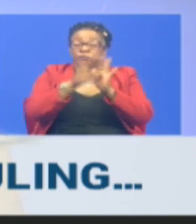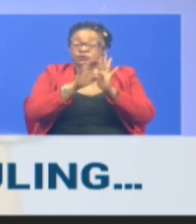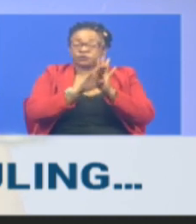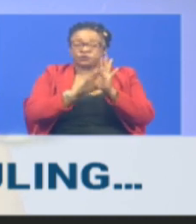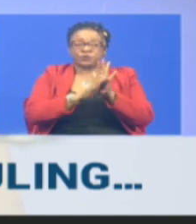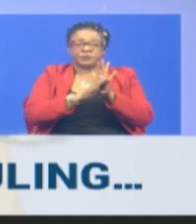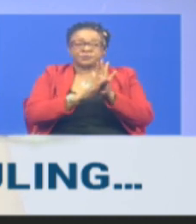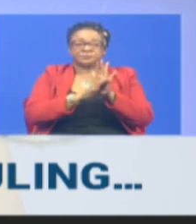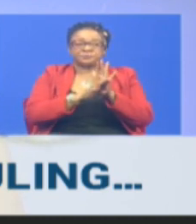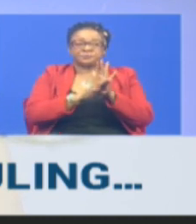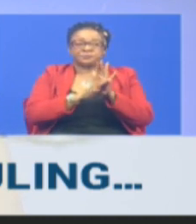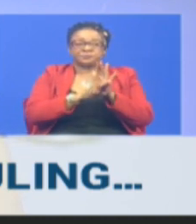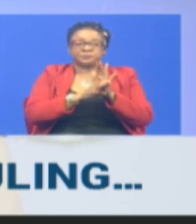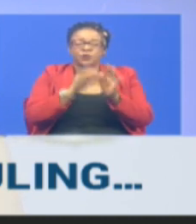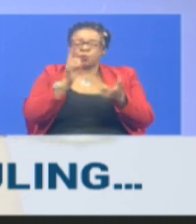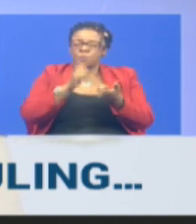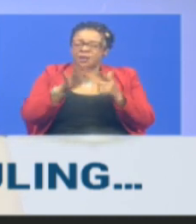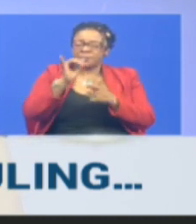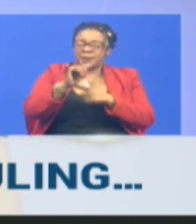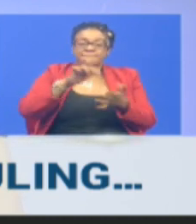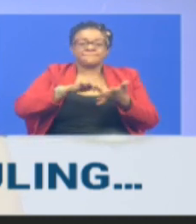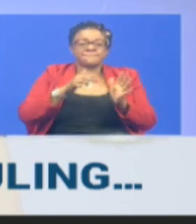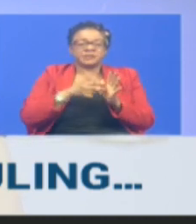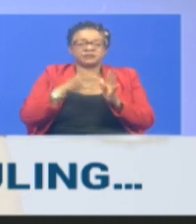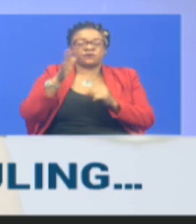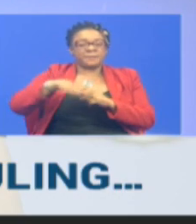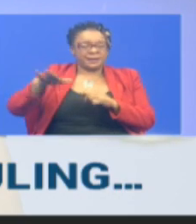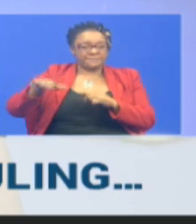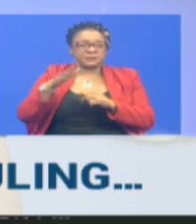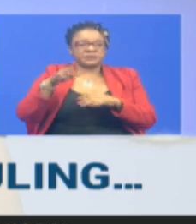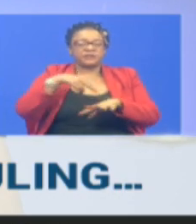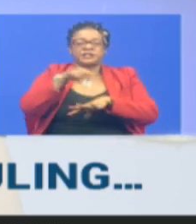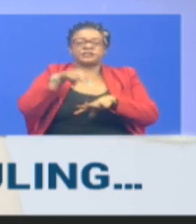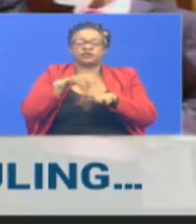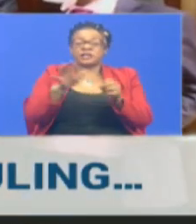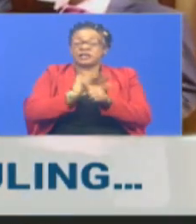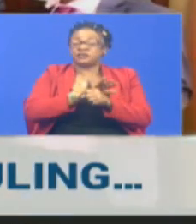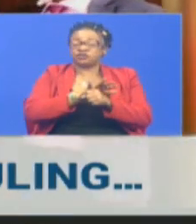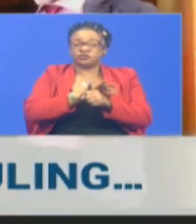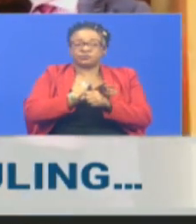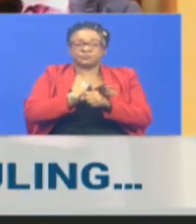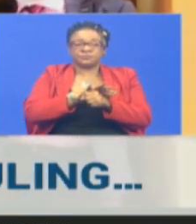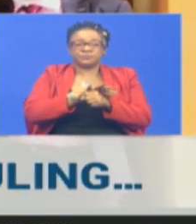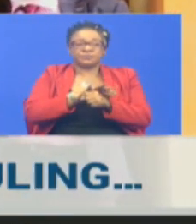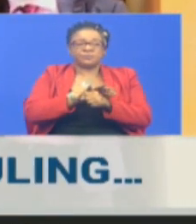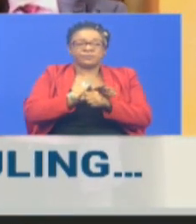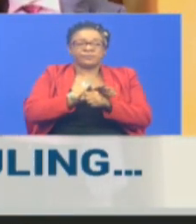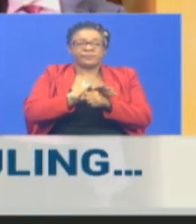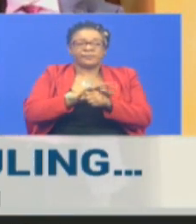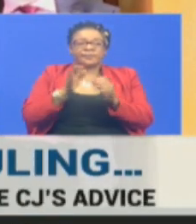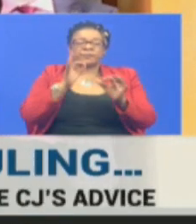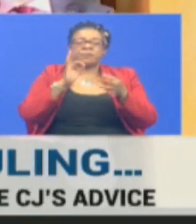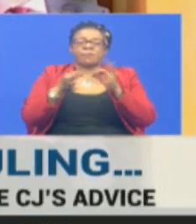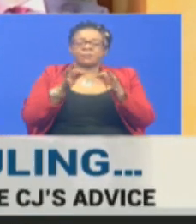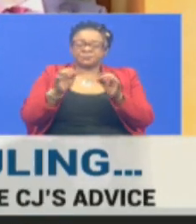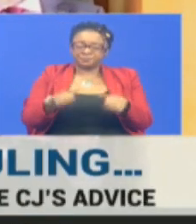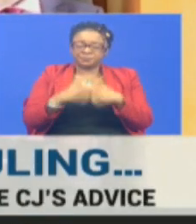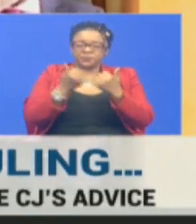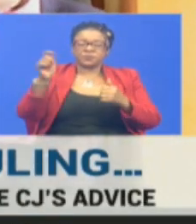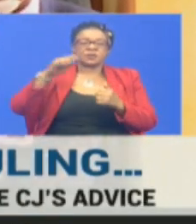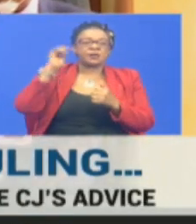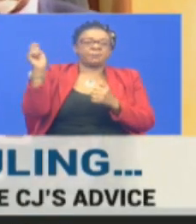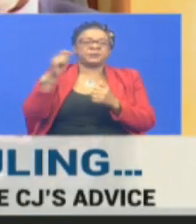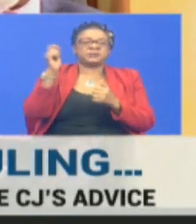on what exactly this means for Parliament and the nation at large. If President Uhuru Kenyatta takes